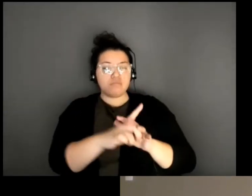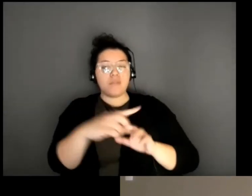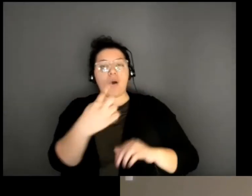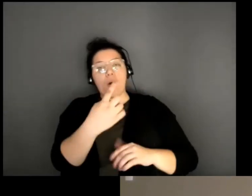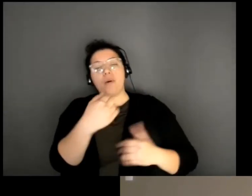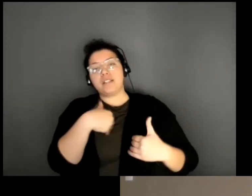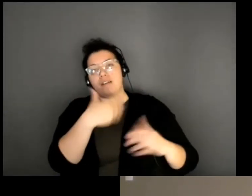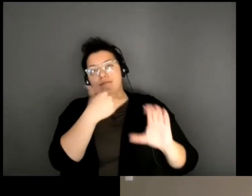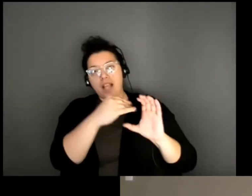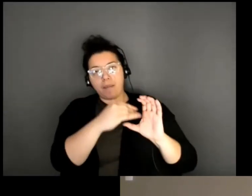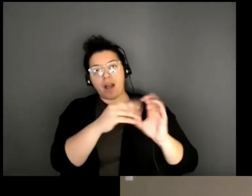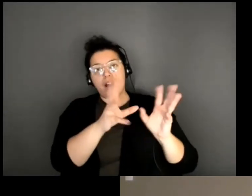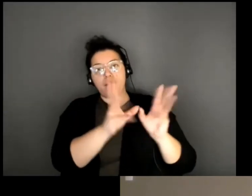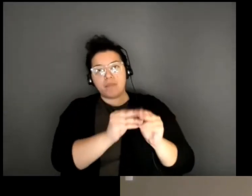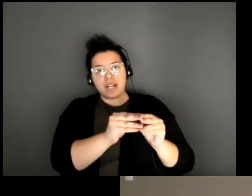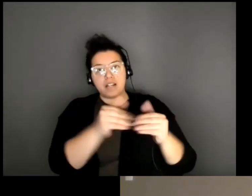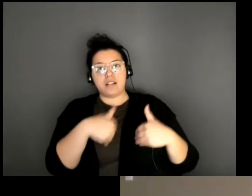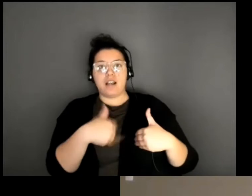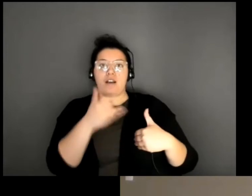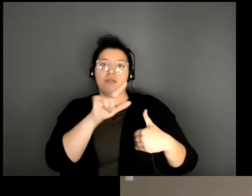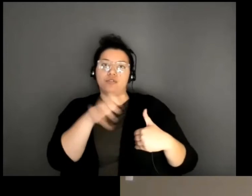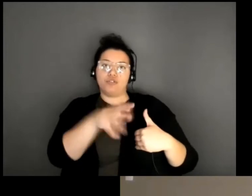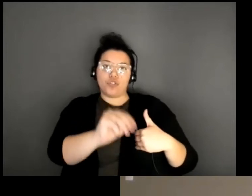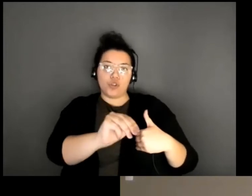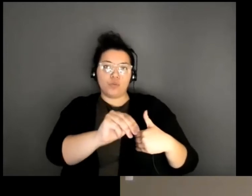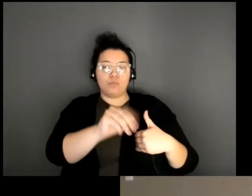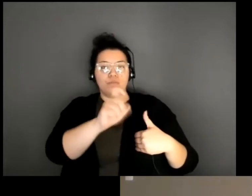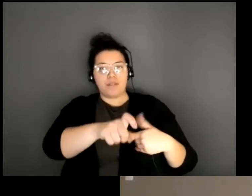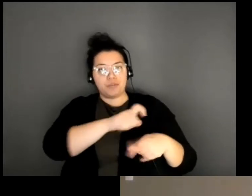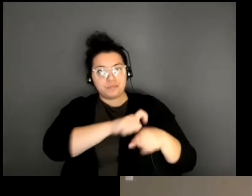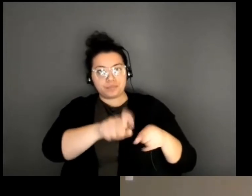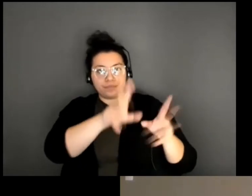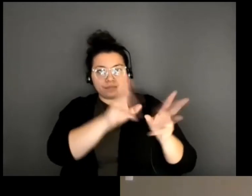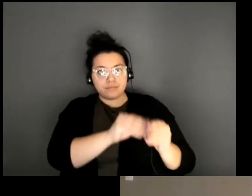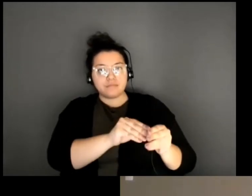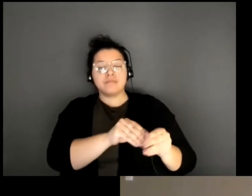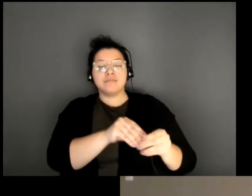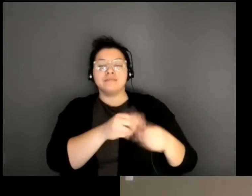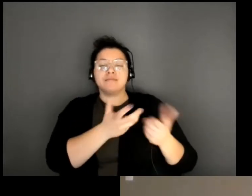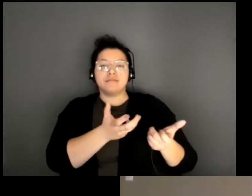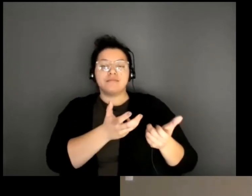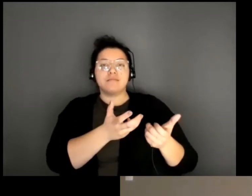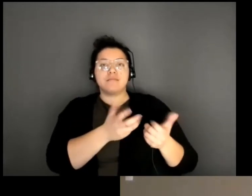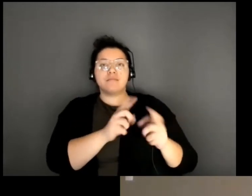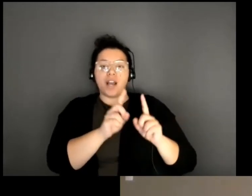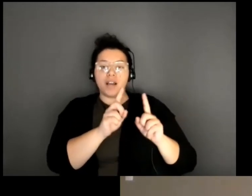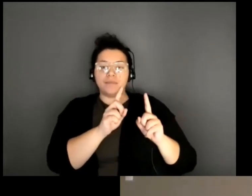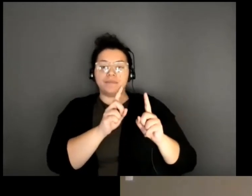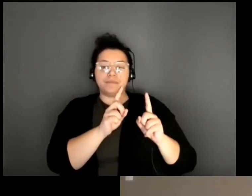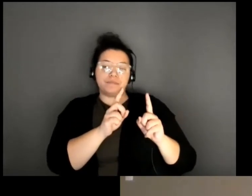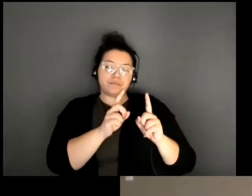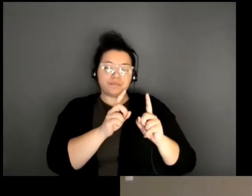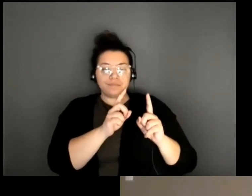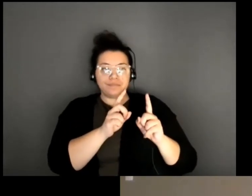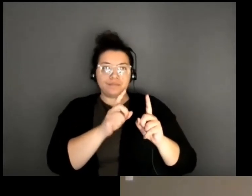Right now, there's always Zoom calls about something. So while the Mode of communication is constant.